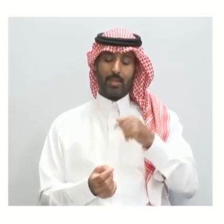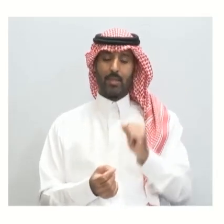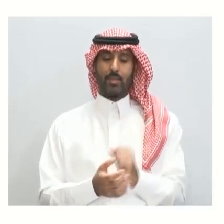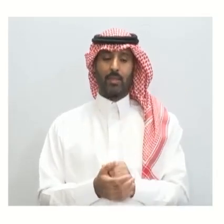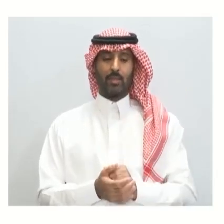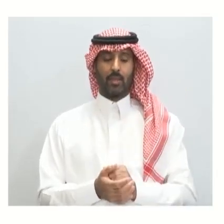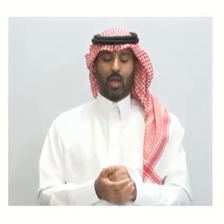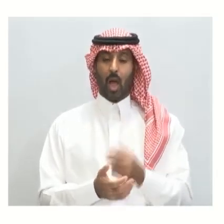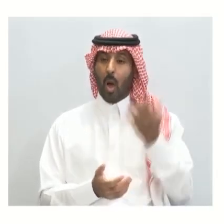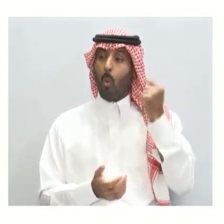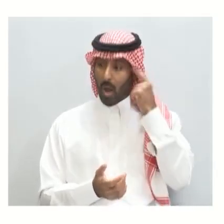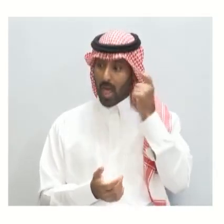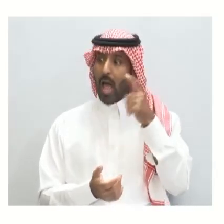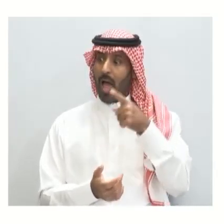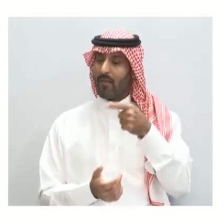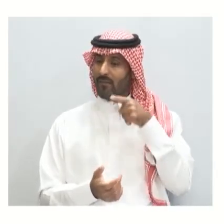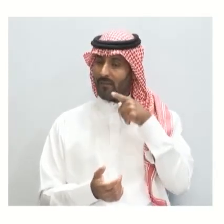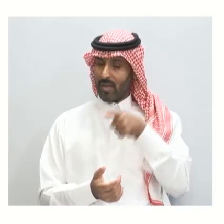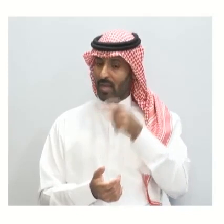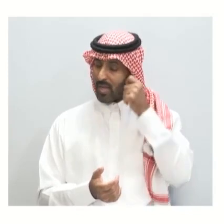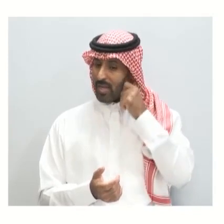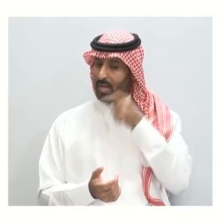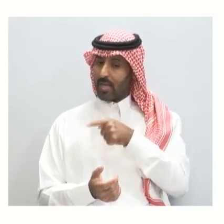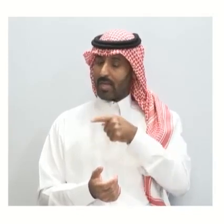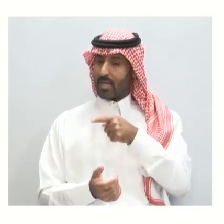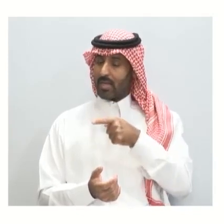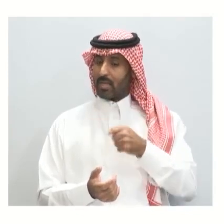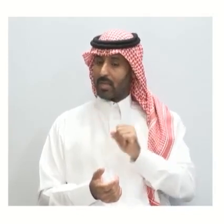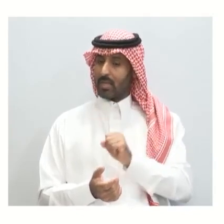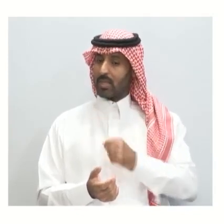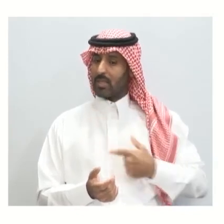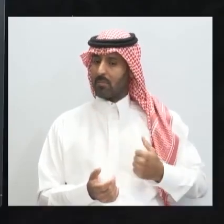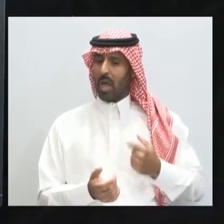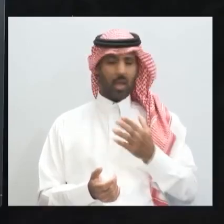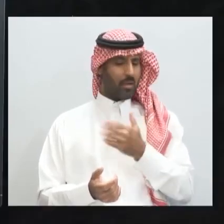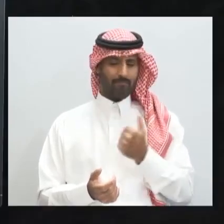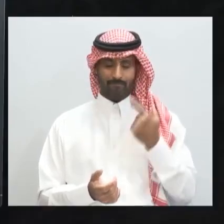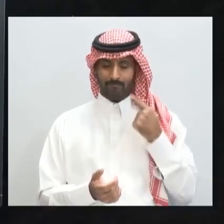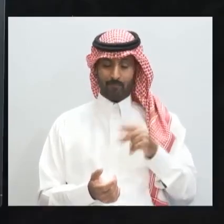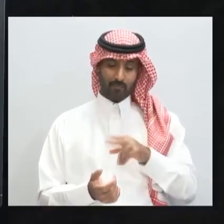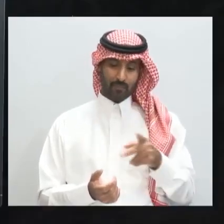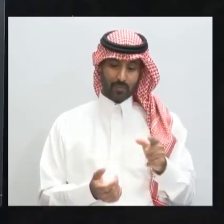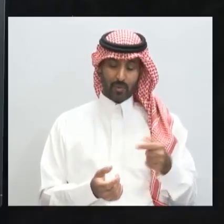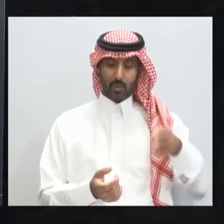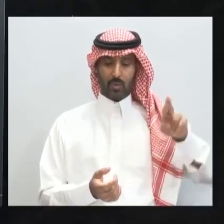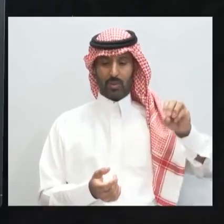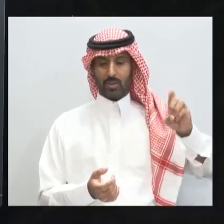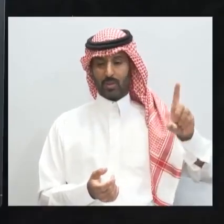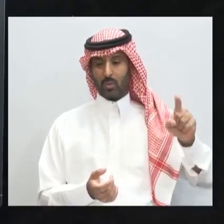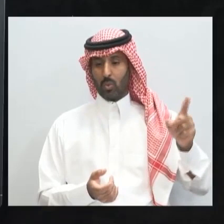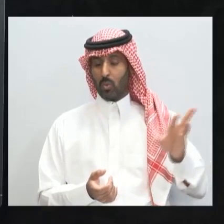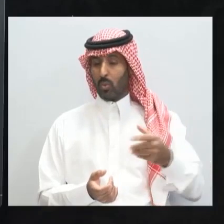I can say that I used to know her name, but now I can't remember. And this shows the difference between used to and